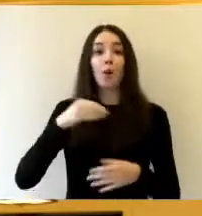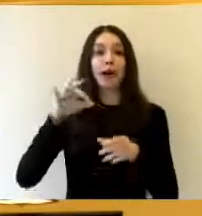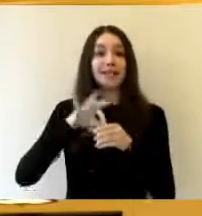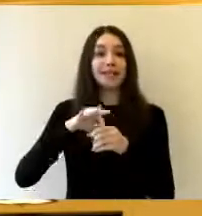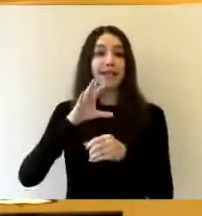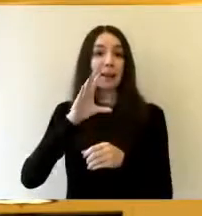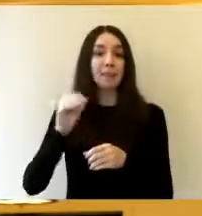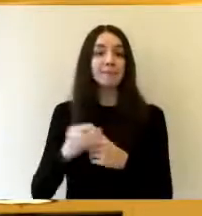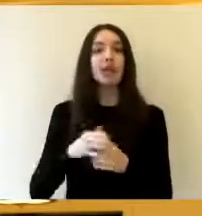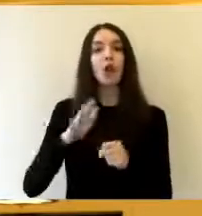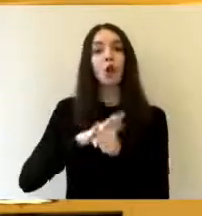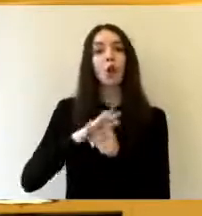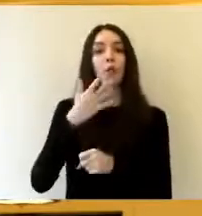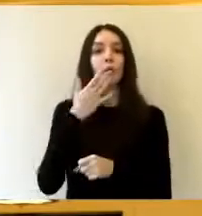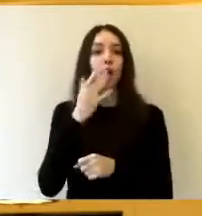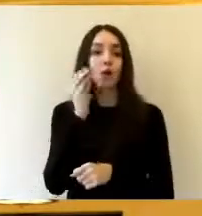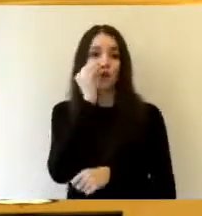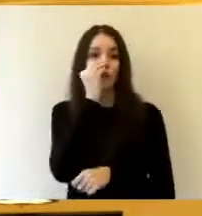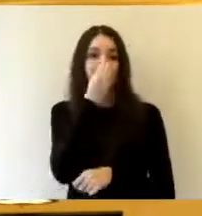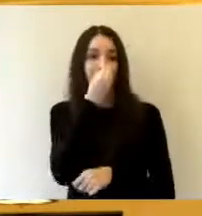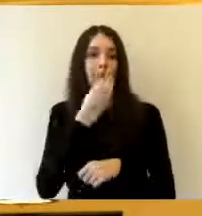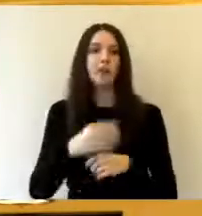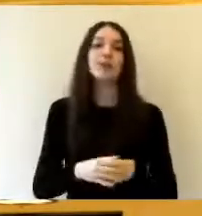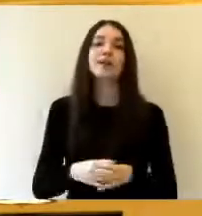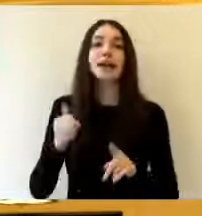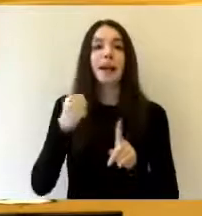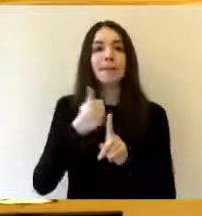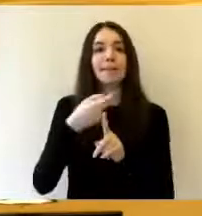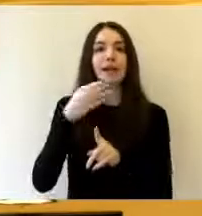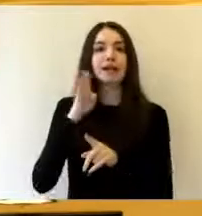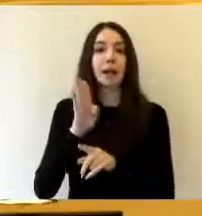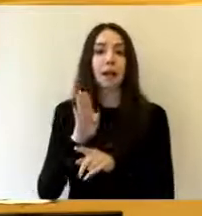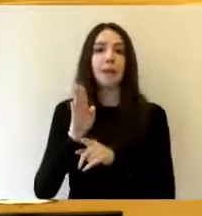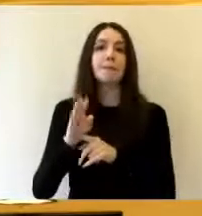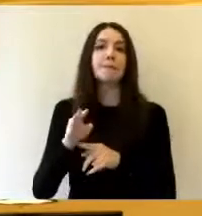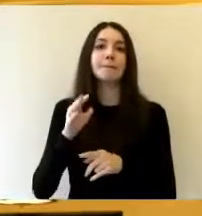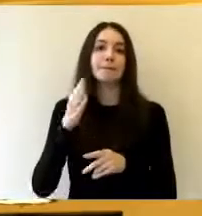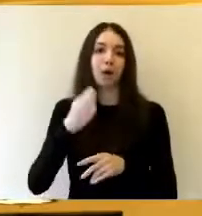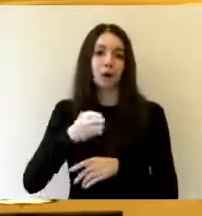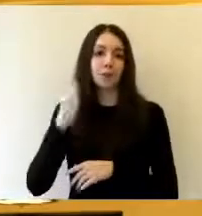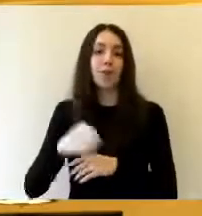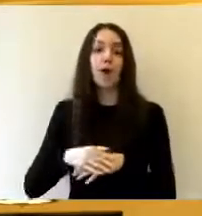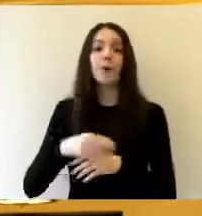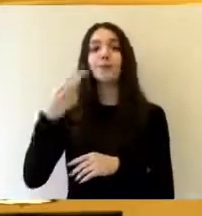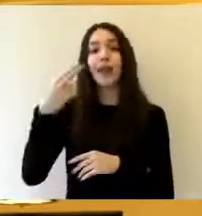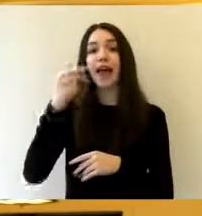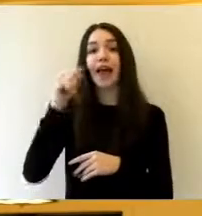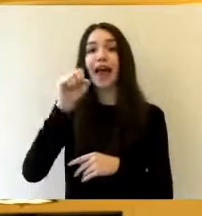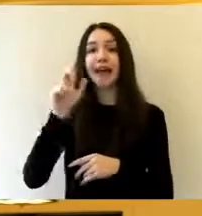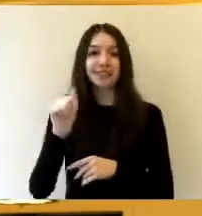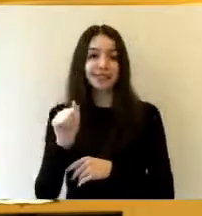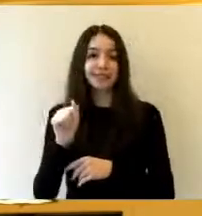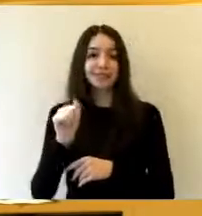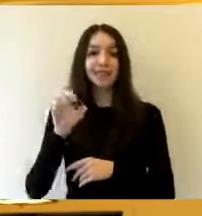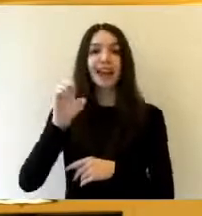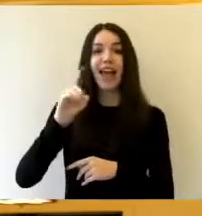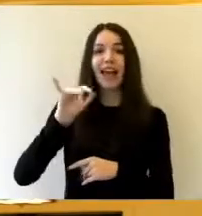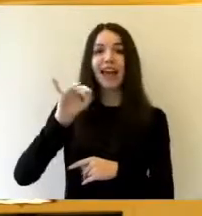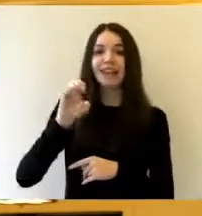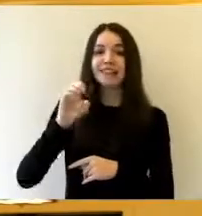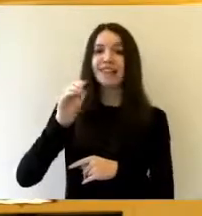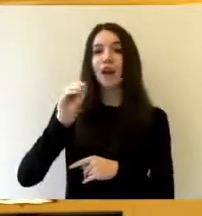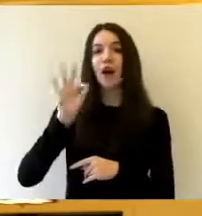Color Flowers. Smells great. Impact Hub Baltimore. Love it. Hasa. Woo! And Eddie's and Roll